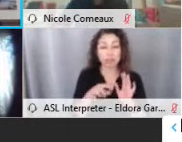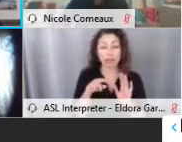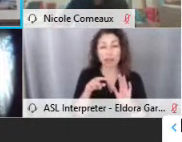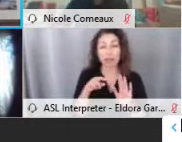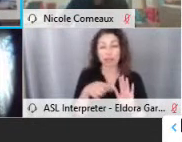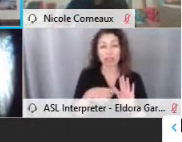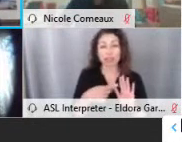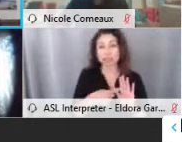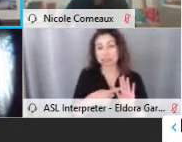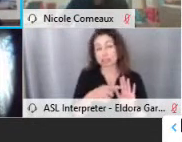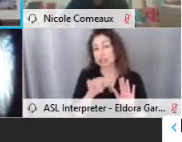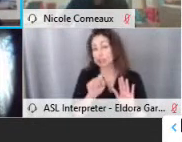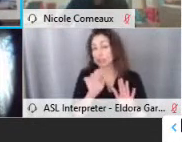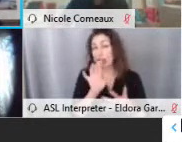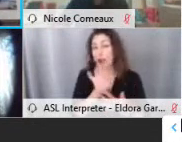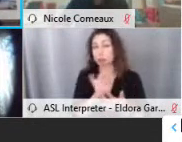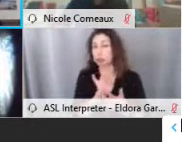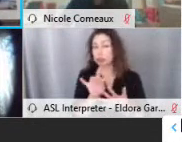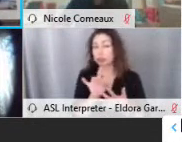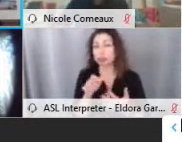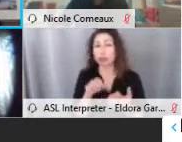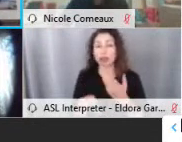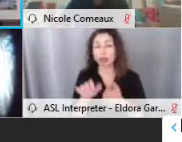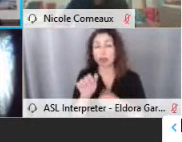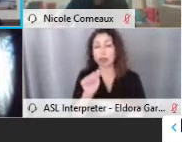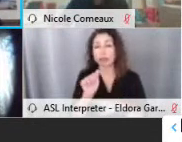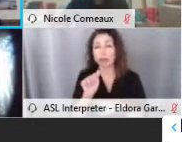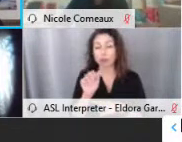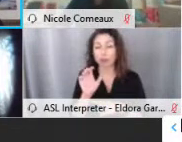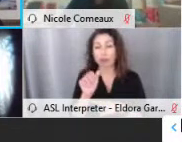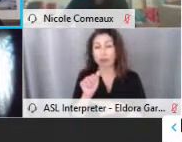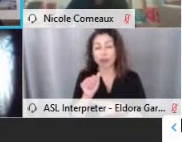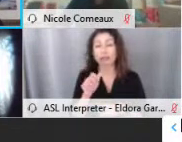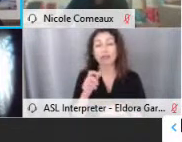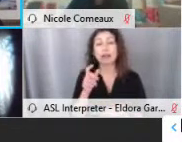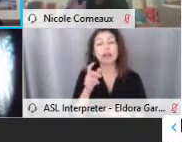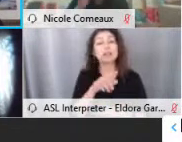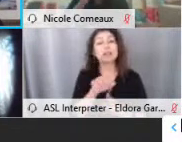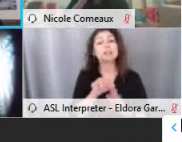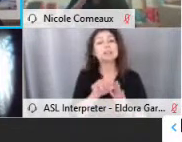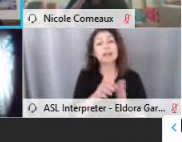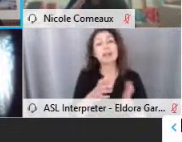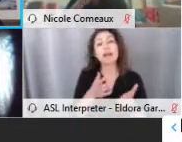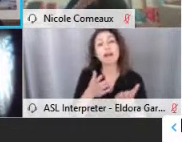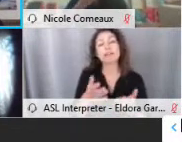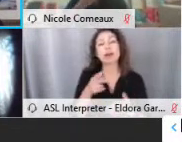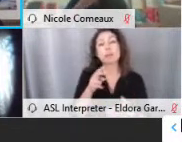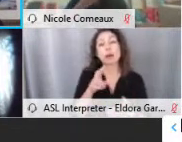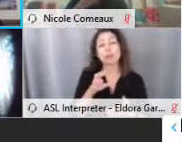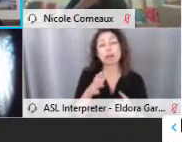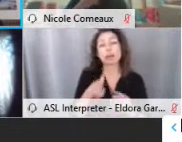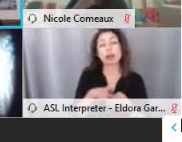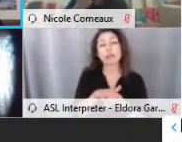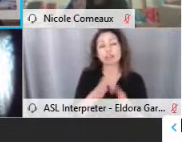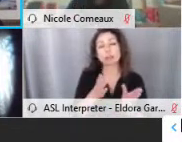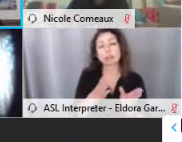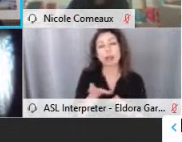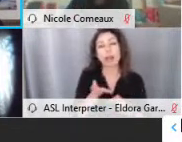an optional program under the Affordable Care Act where the state would offer a public coverage